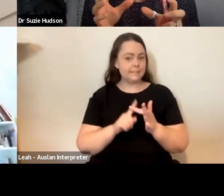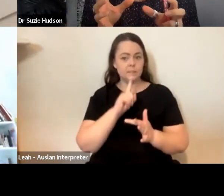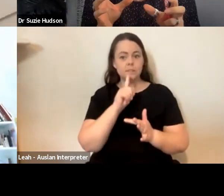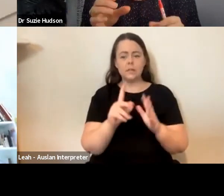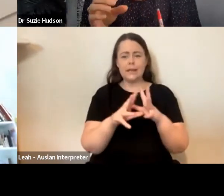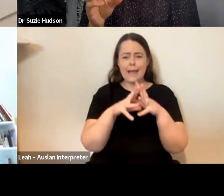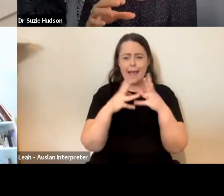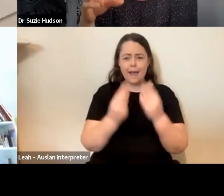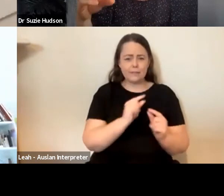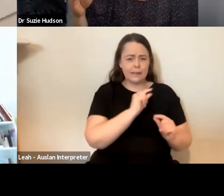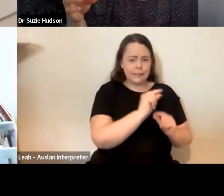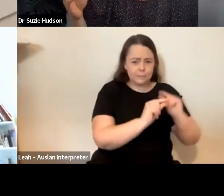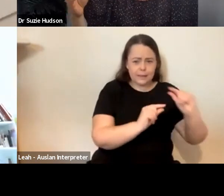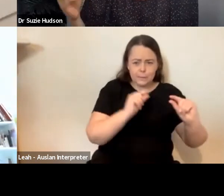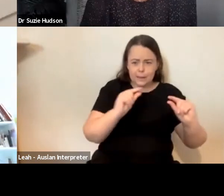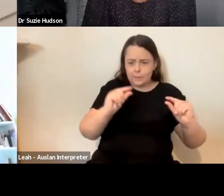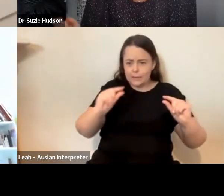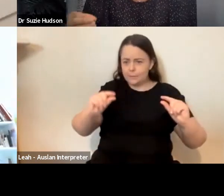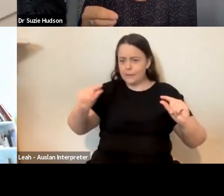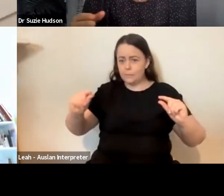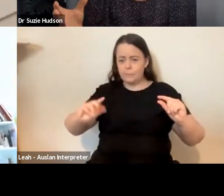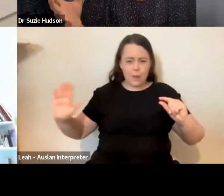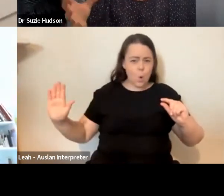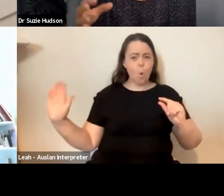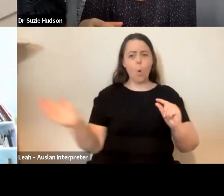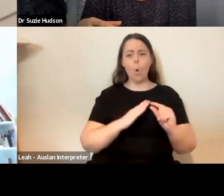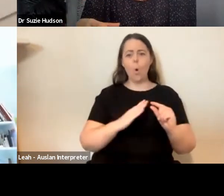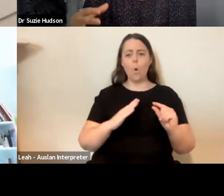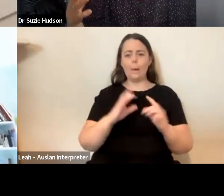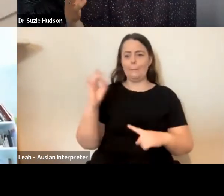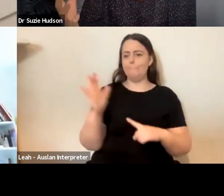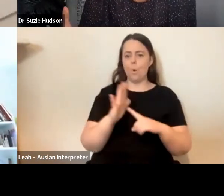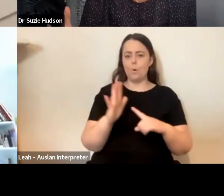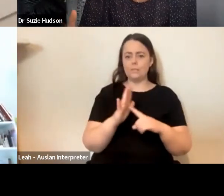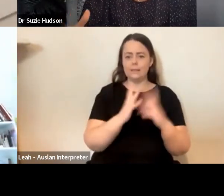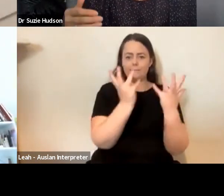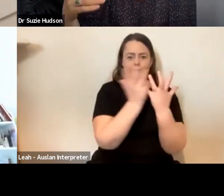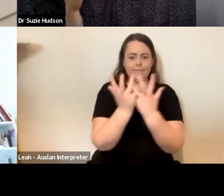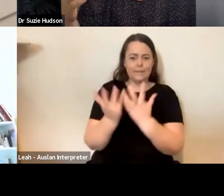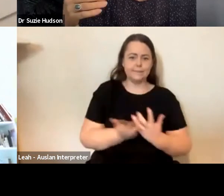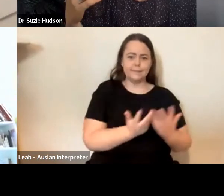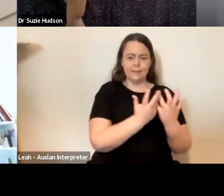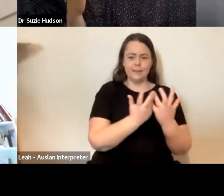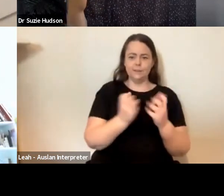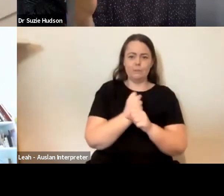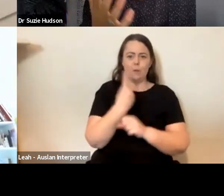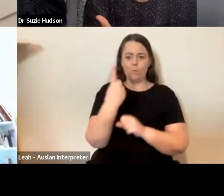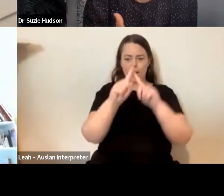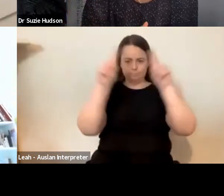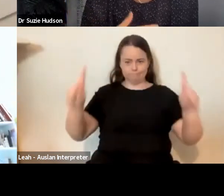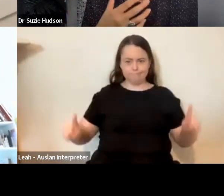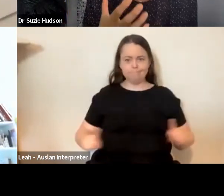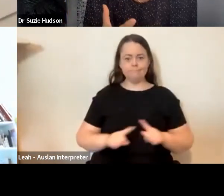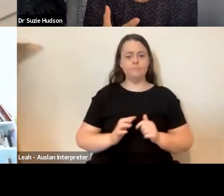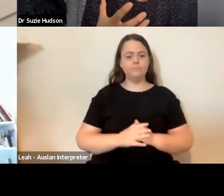that all the pieces of the puzzle that are brought together. So Rachel's data, which is giving us some signals,